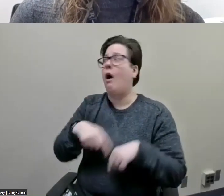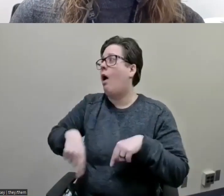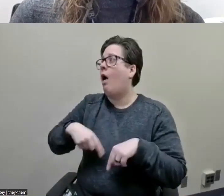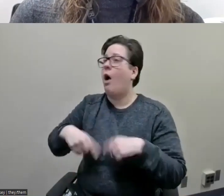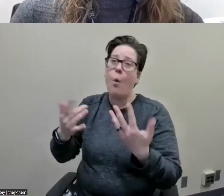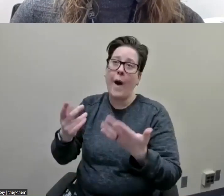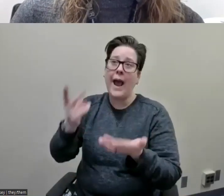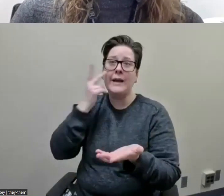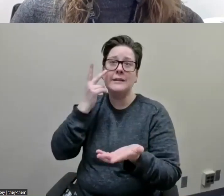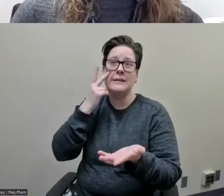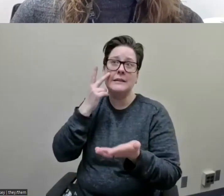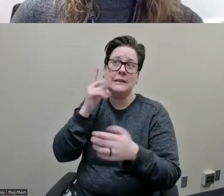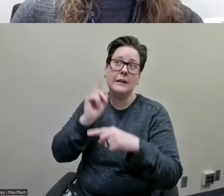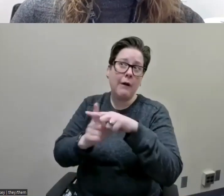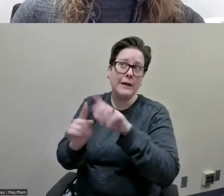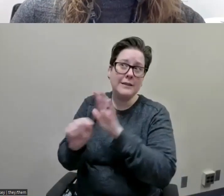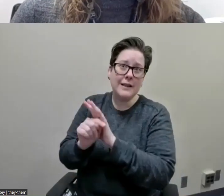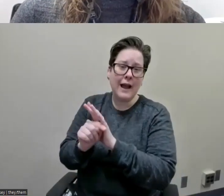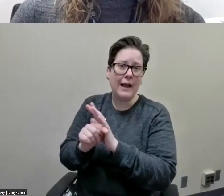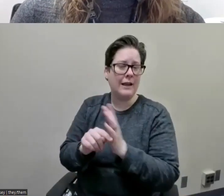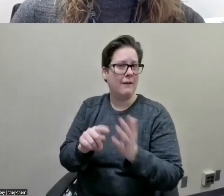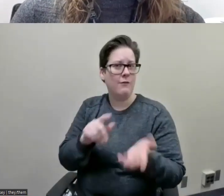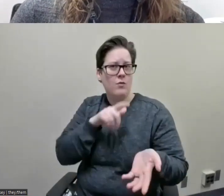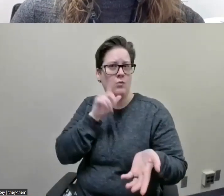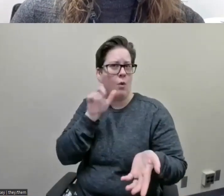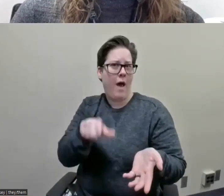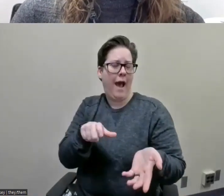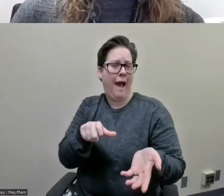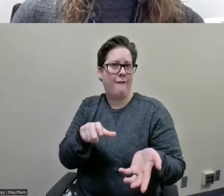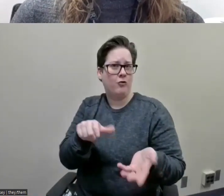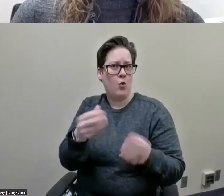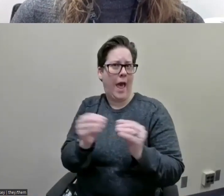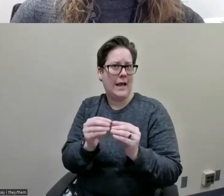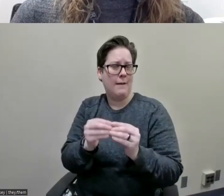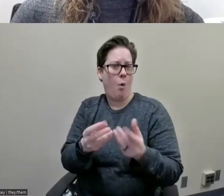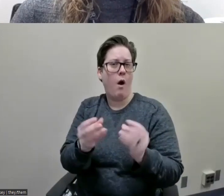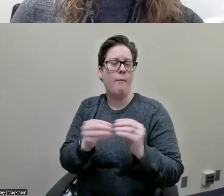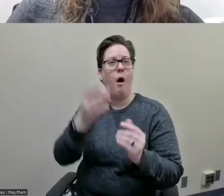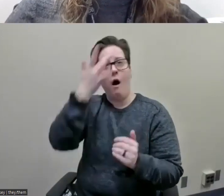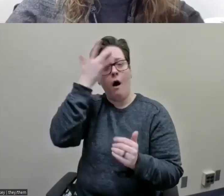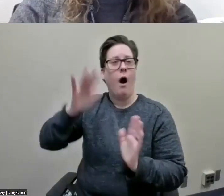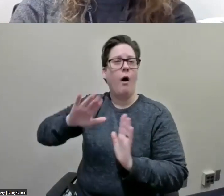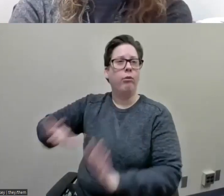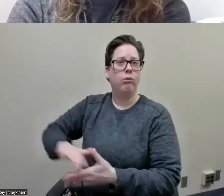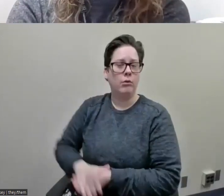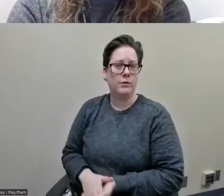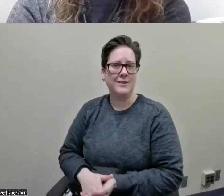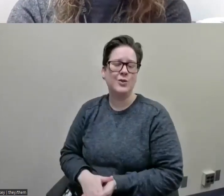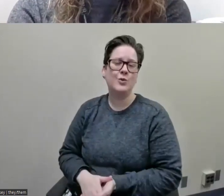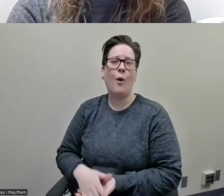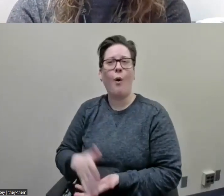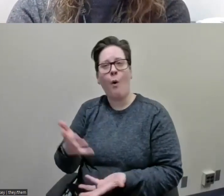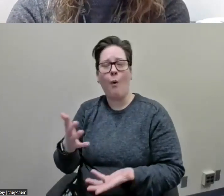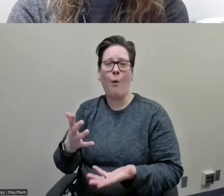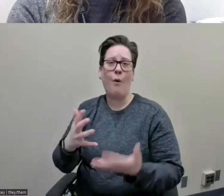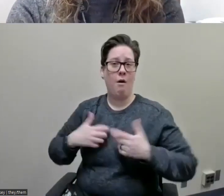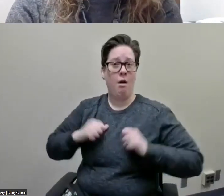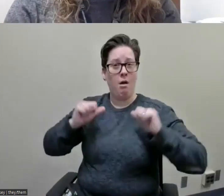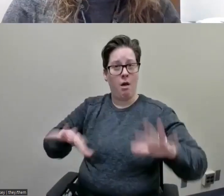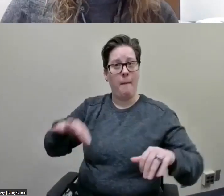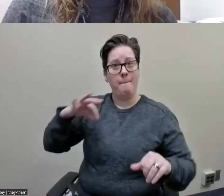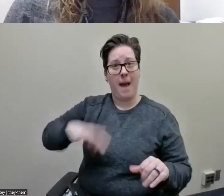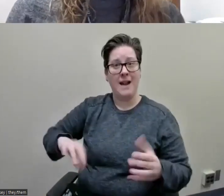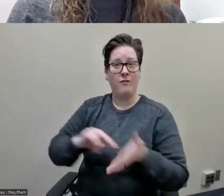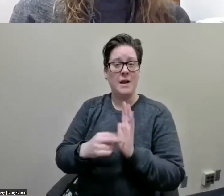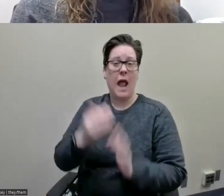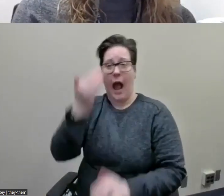results. You never have to have breast imaging again after a prophylactic mastectomy. So the benefit for mastectomy is knowing you're never